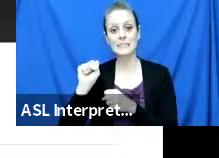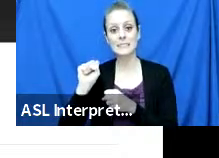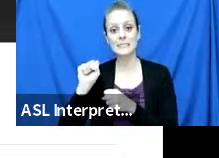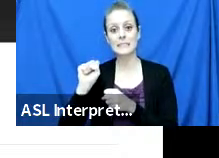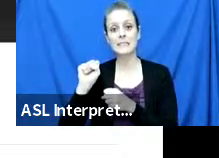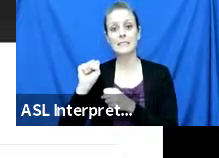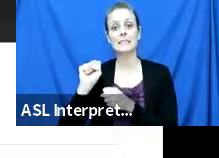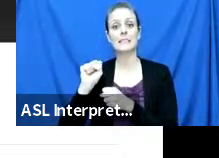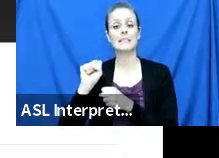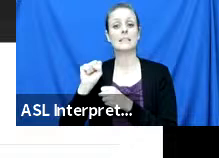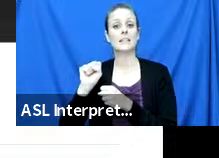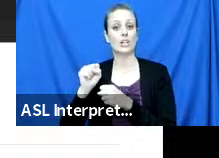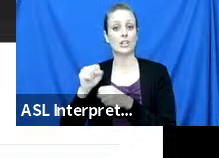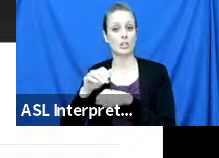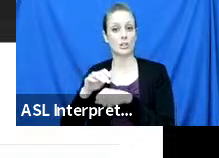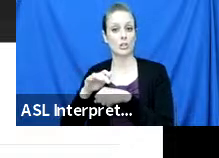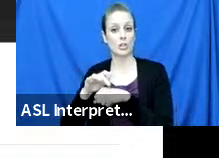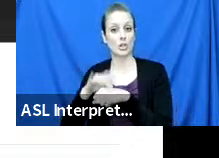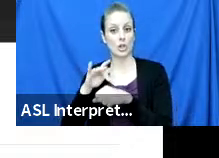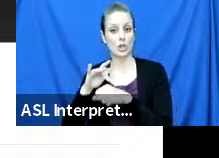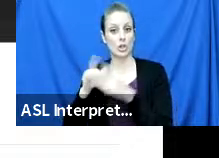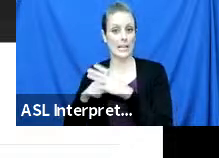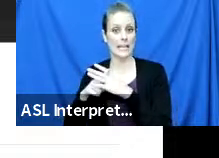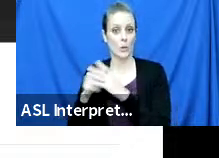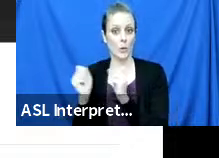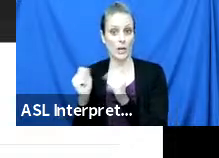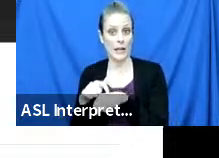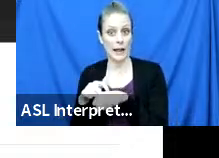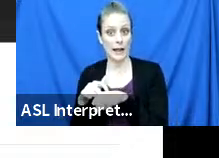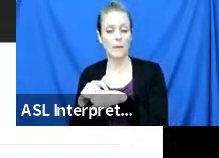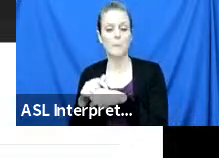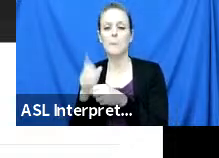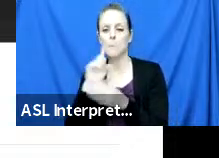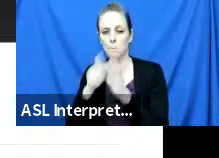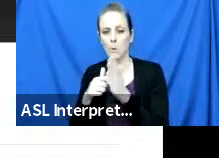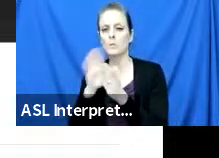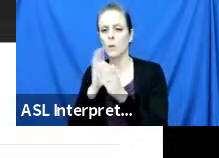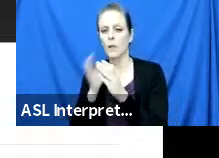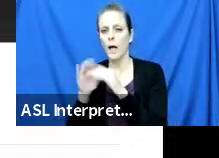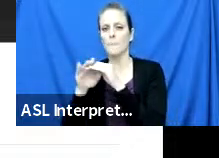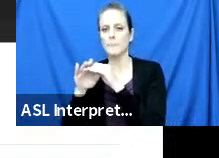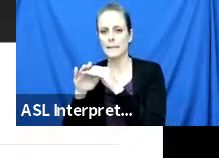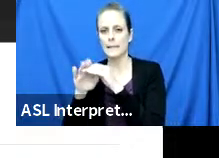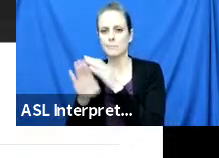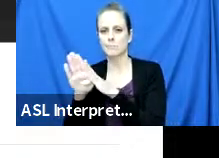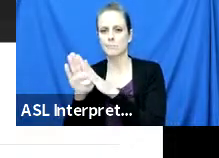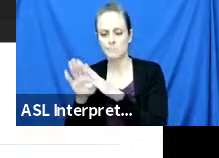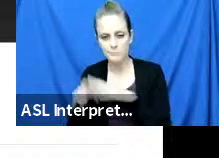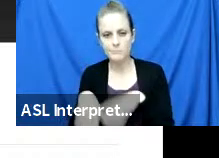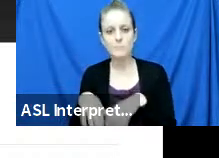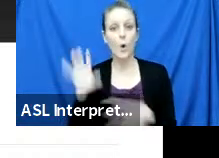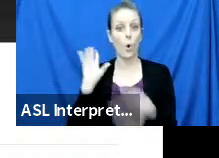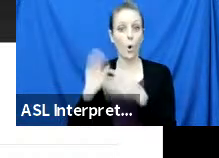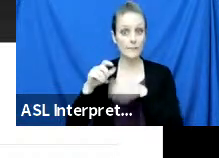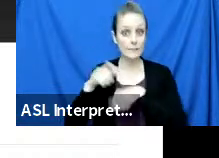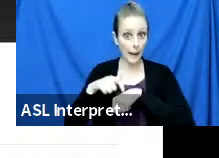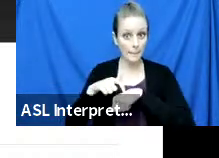winter. We have seen over time a reduction in hospitalizations